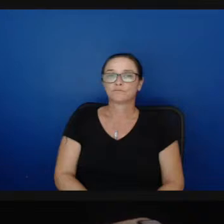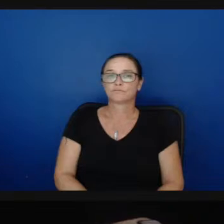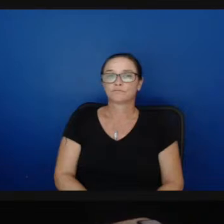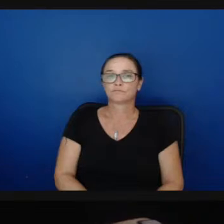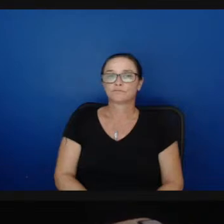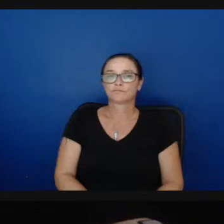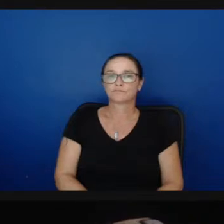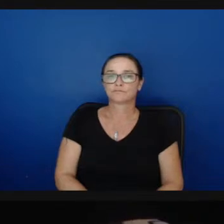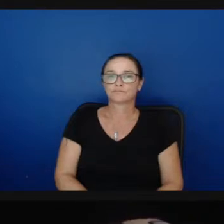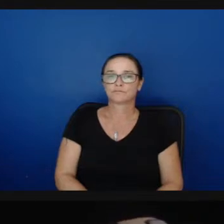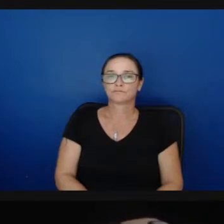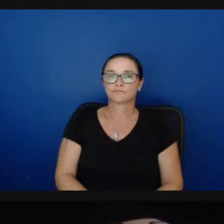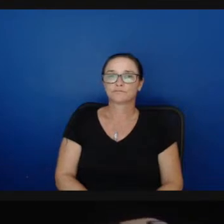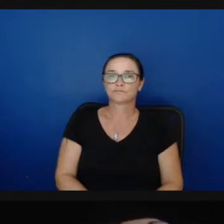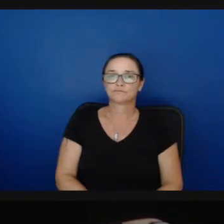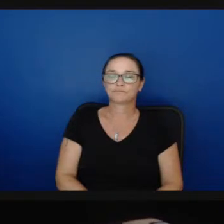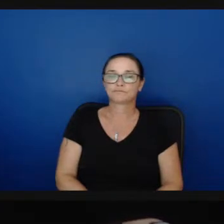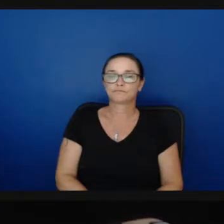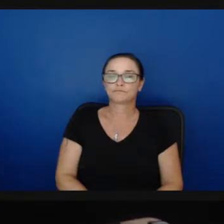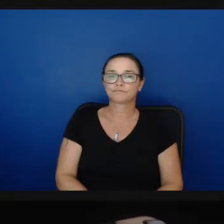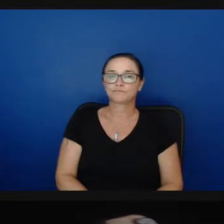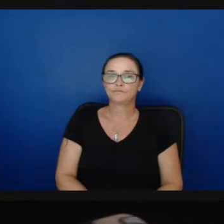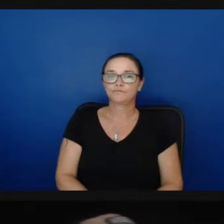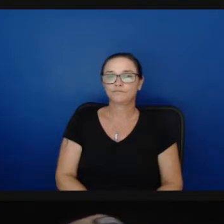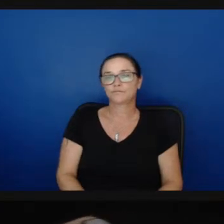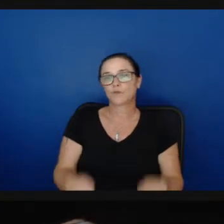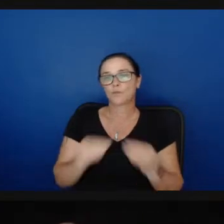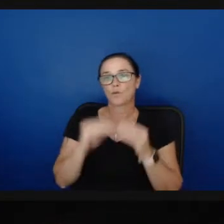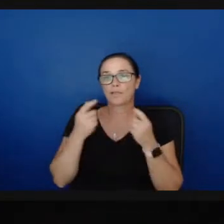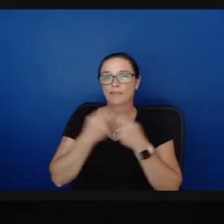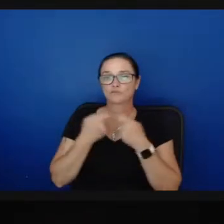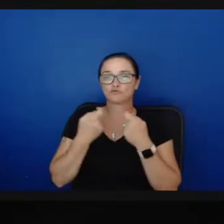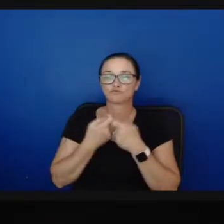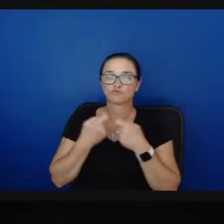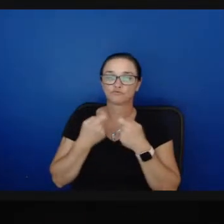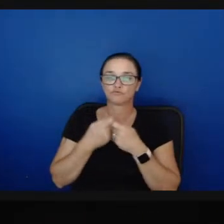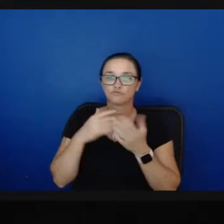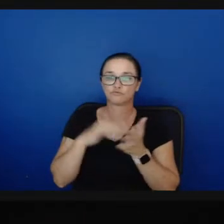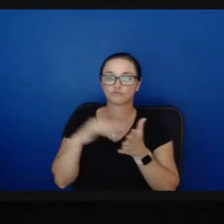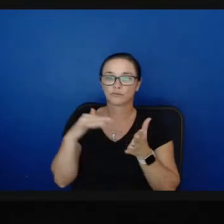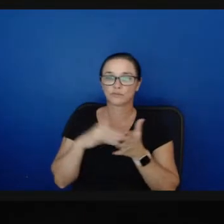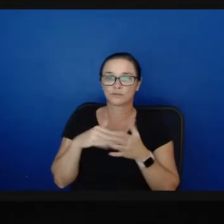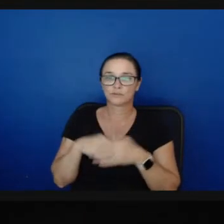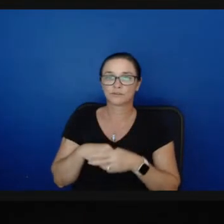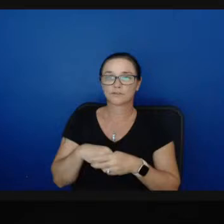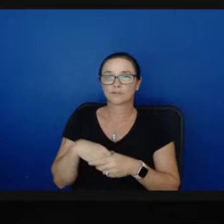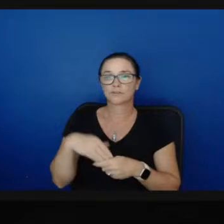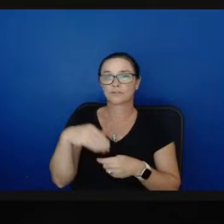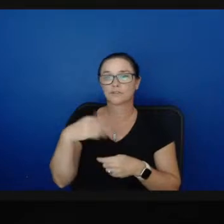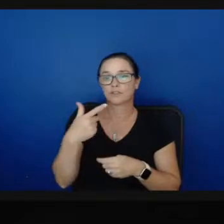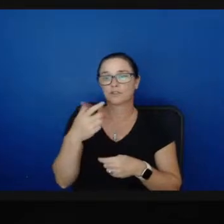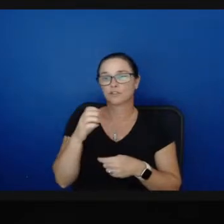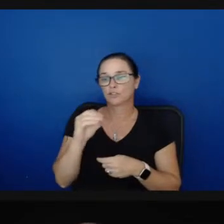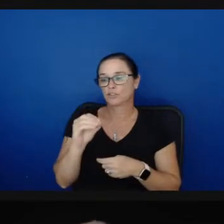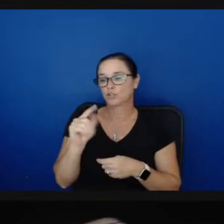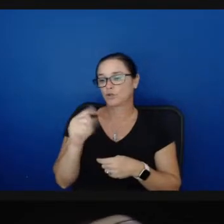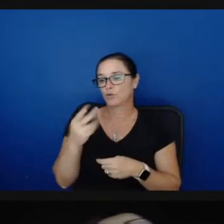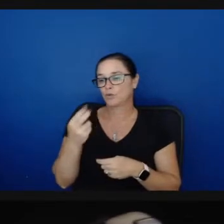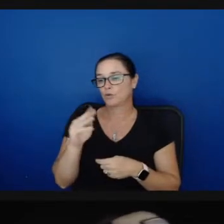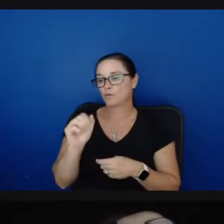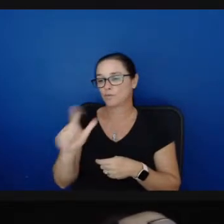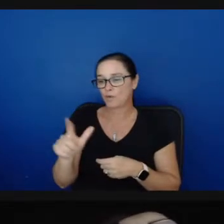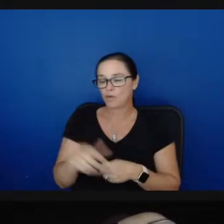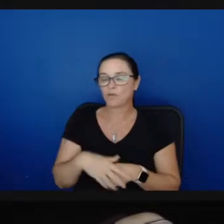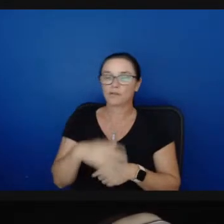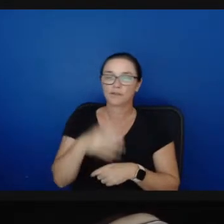Yeah. More electrical studies, geothermal studies, heat